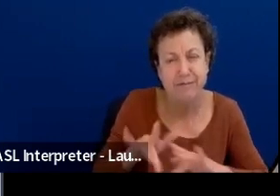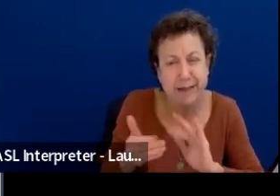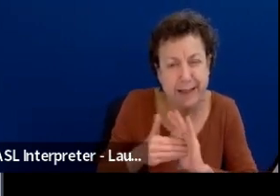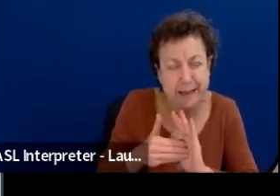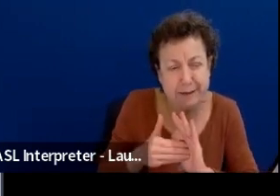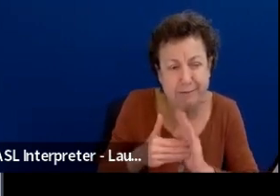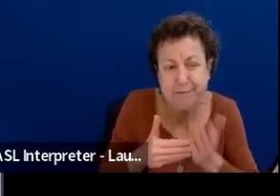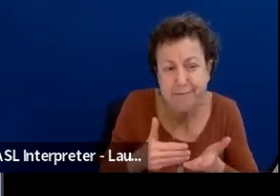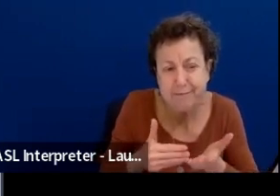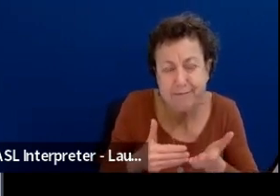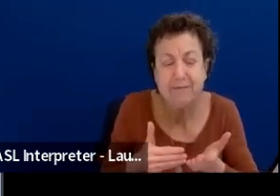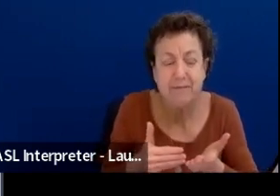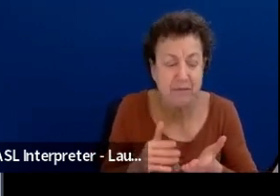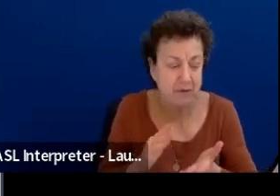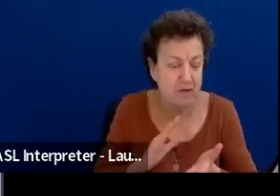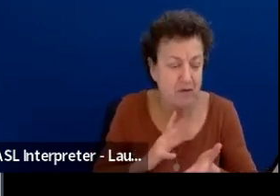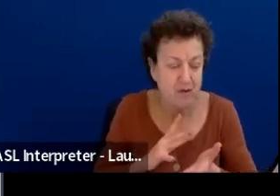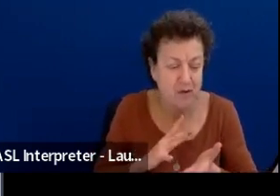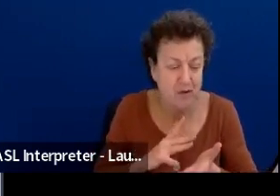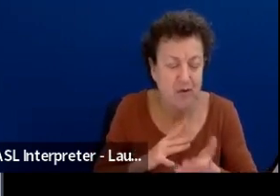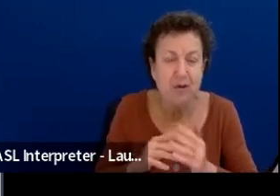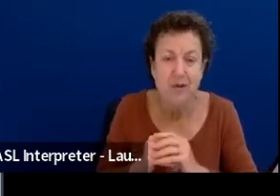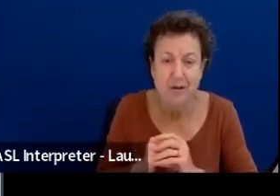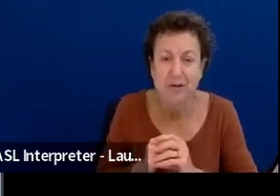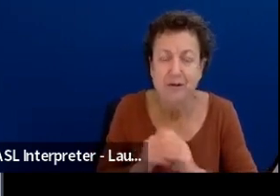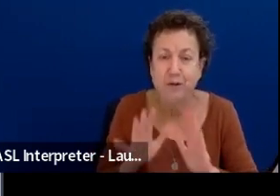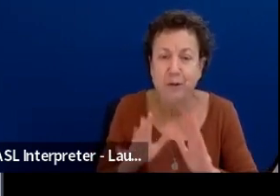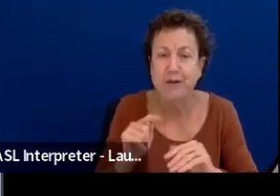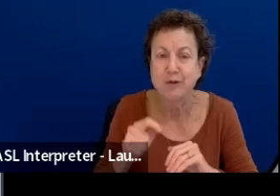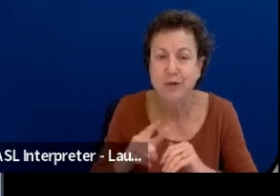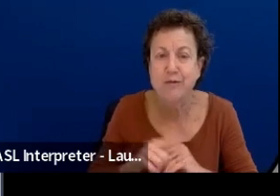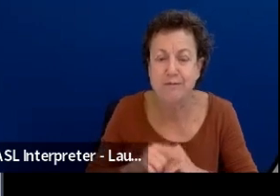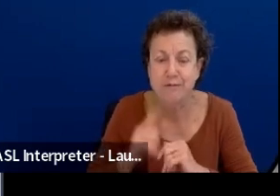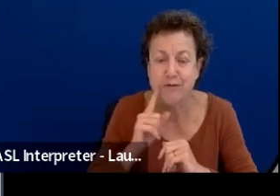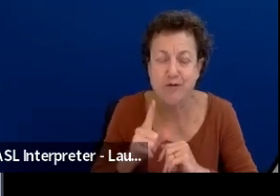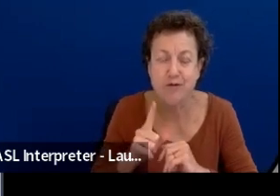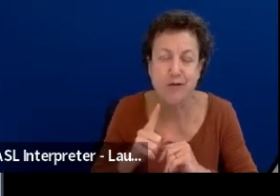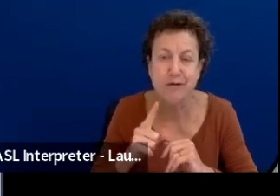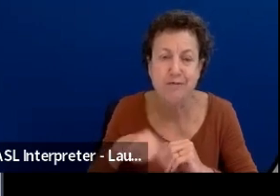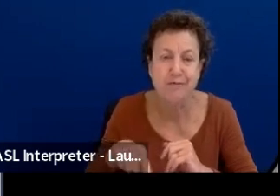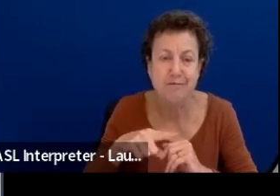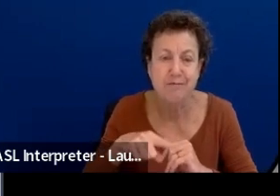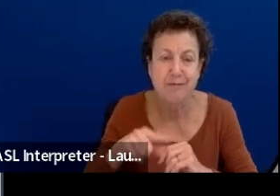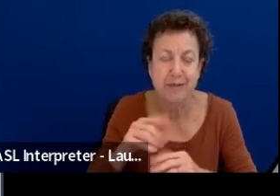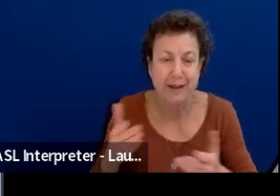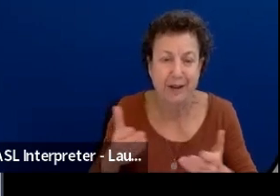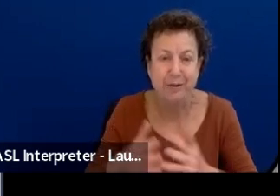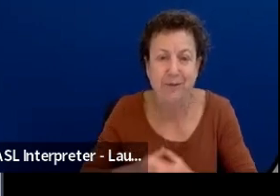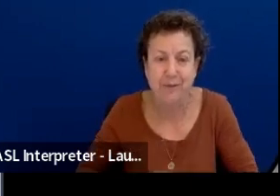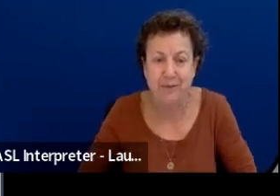So it's been an incredibly useful tool Mhm. for our work here.